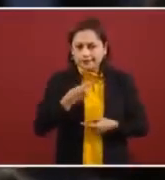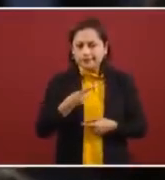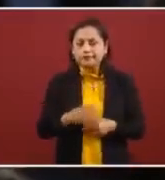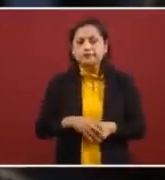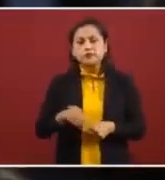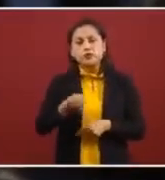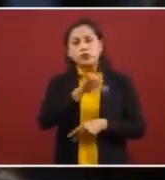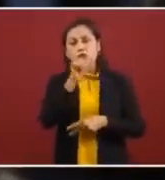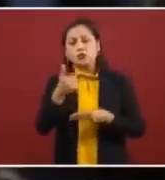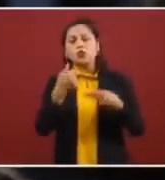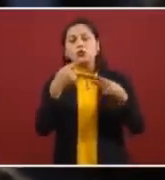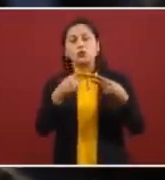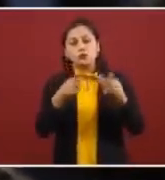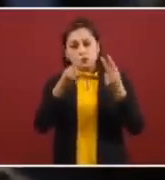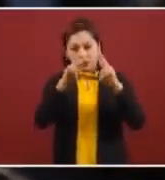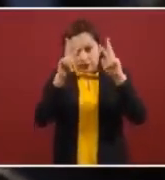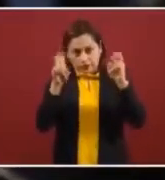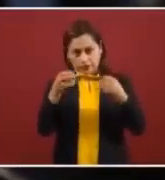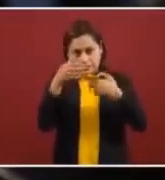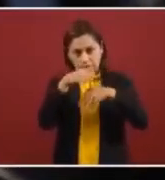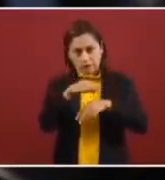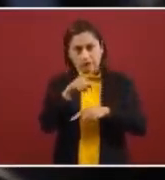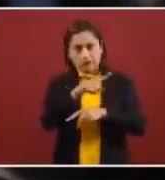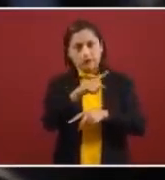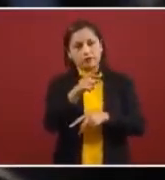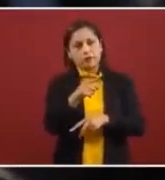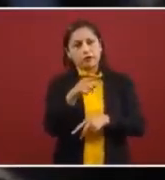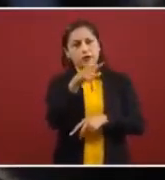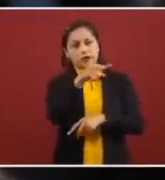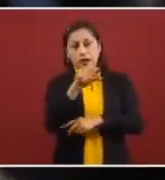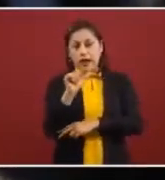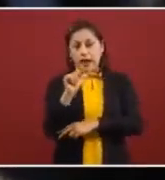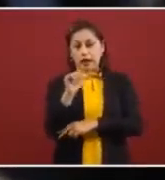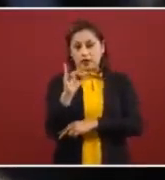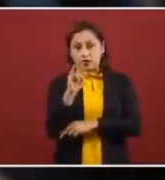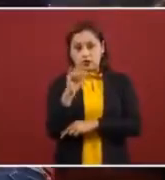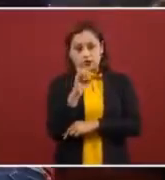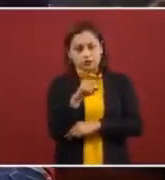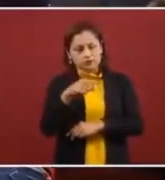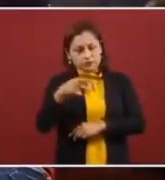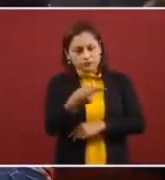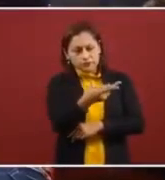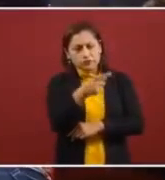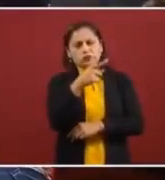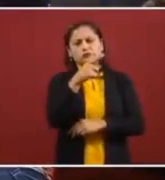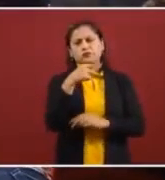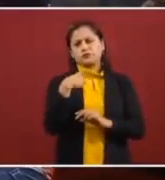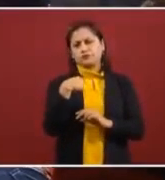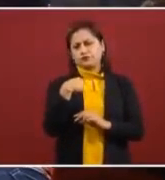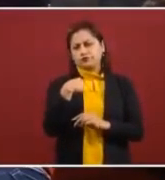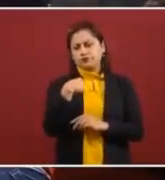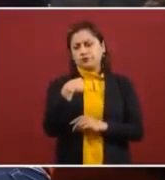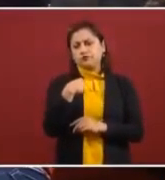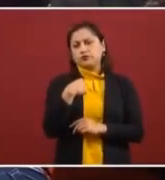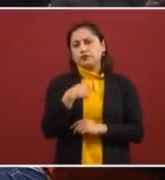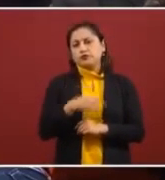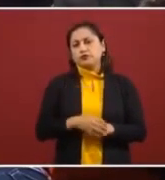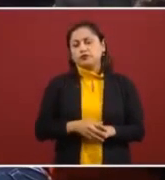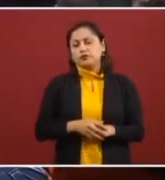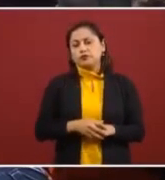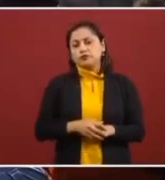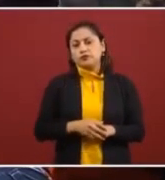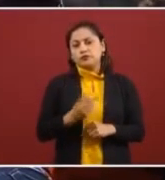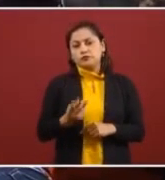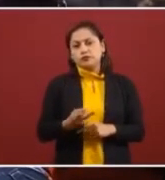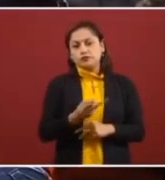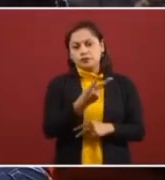Relacionada con lo mismo, para el doctor José, no sé si usted sabe que ya se constituyó un movimiento que se